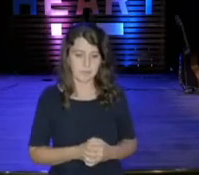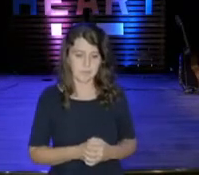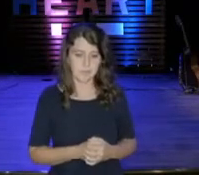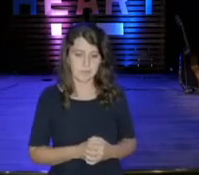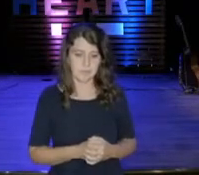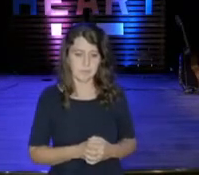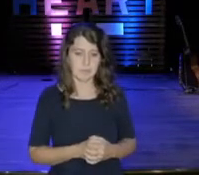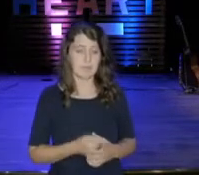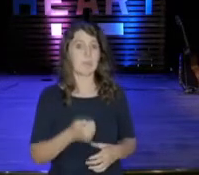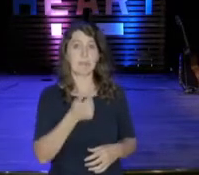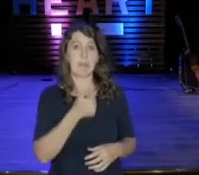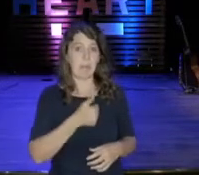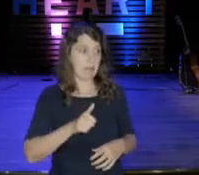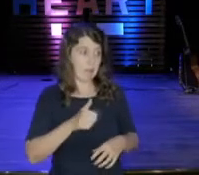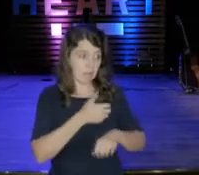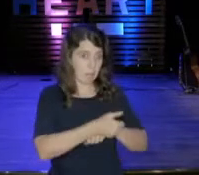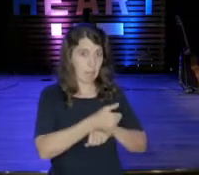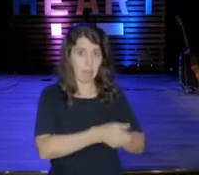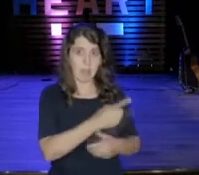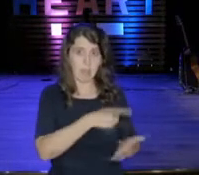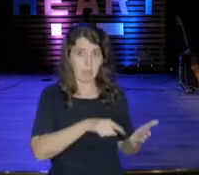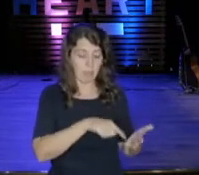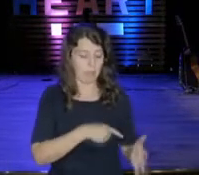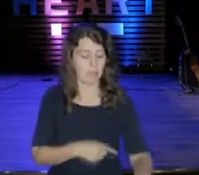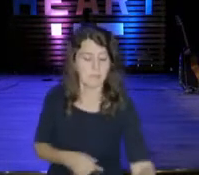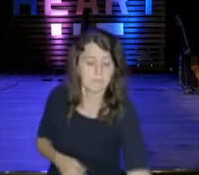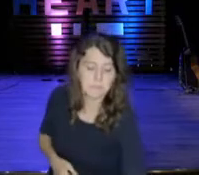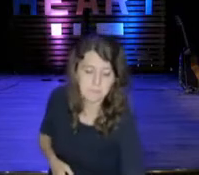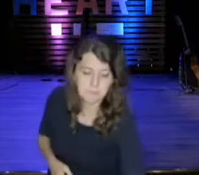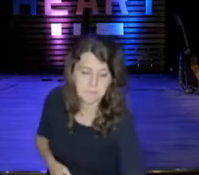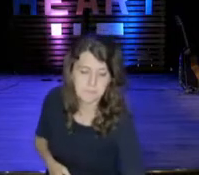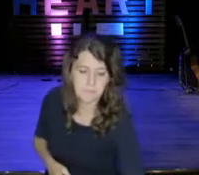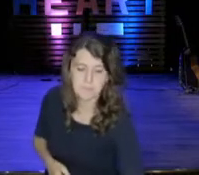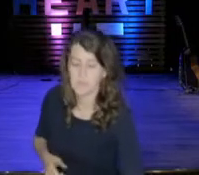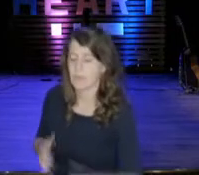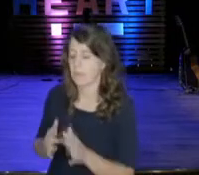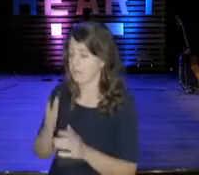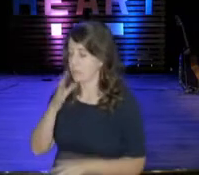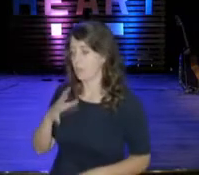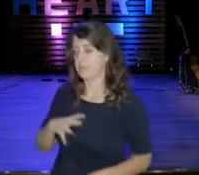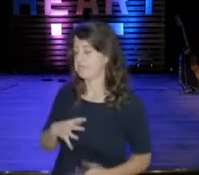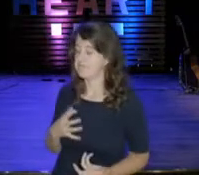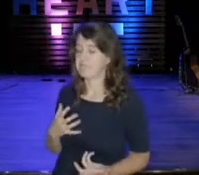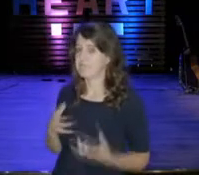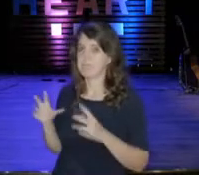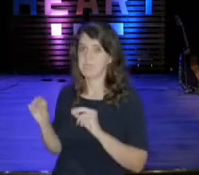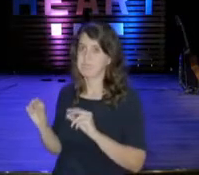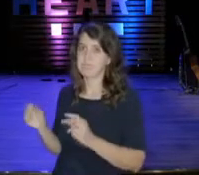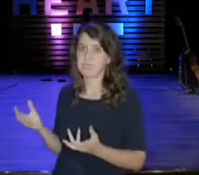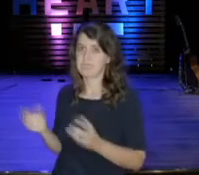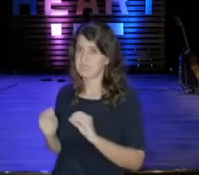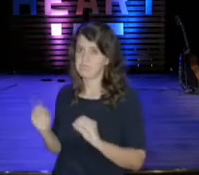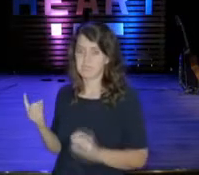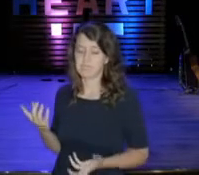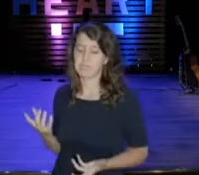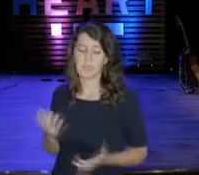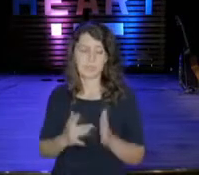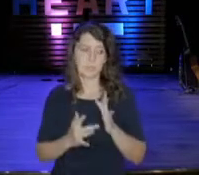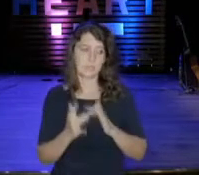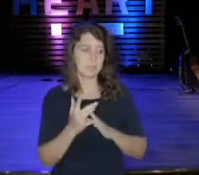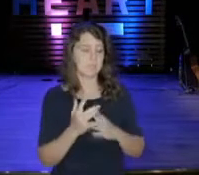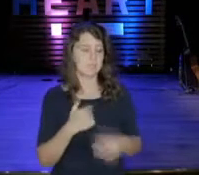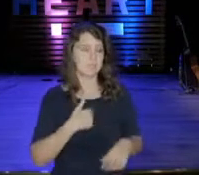them condemn you?" "No, Lord," she said. And Jesus said, "Neither do